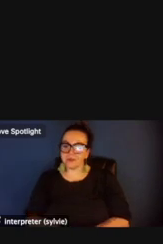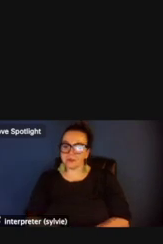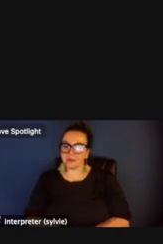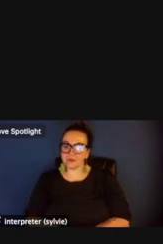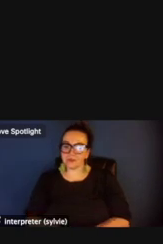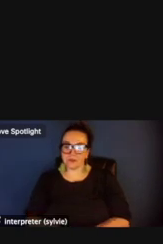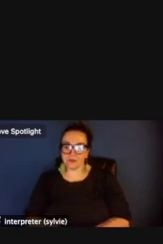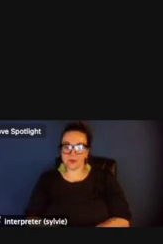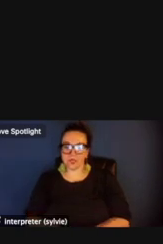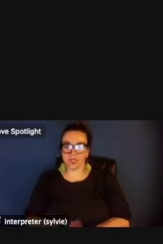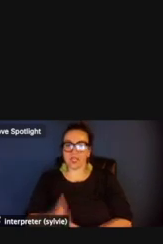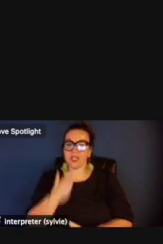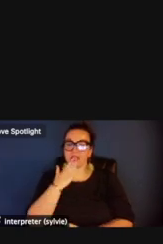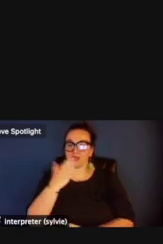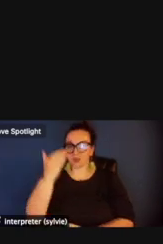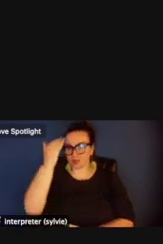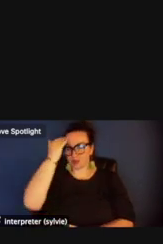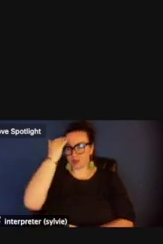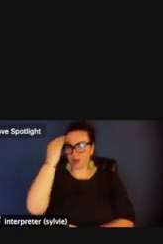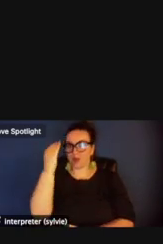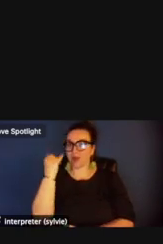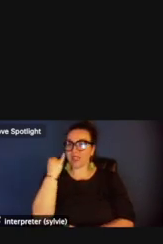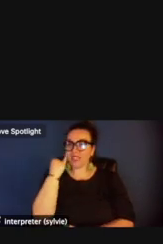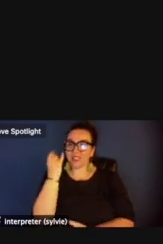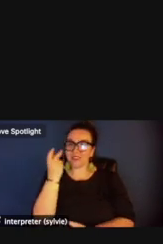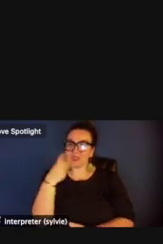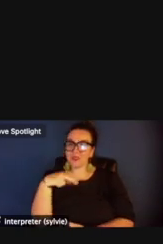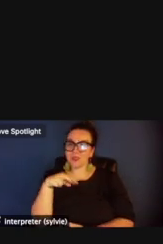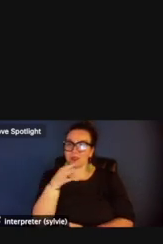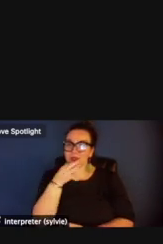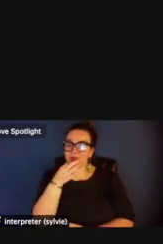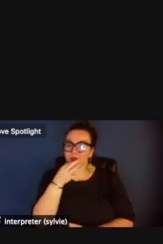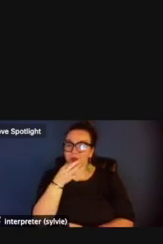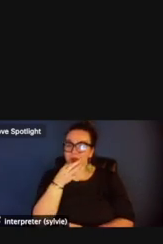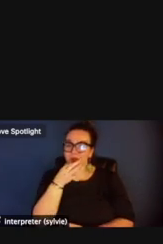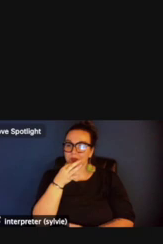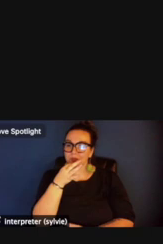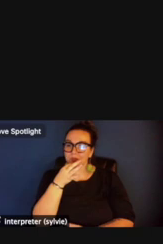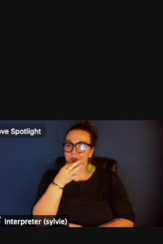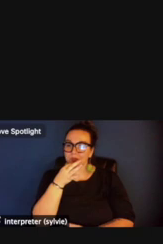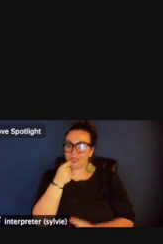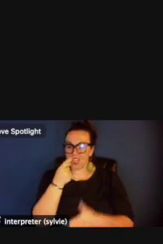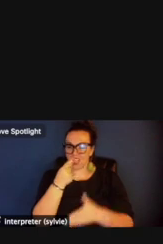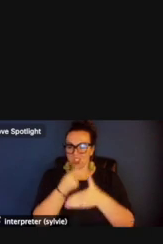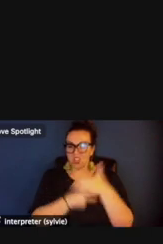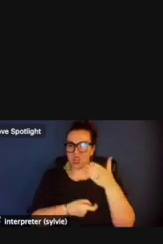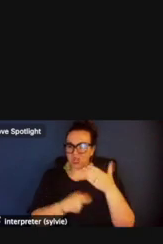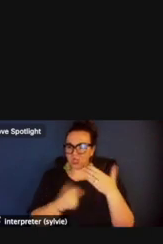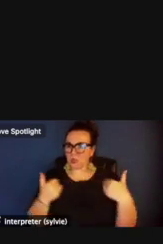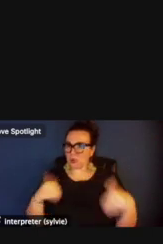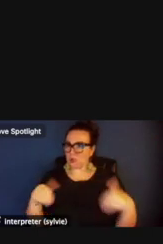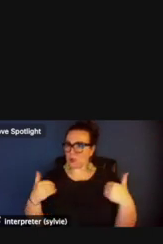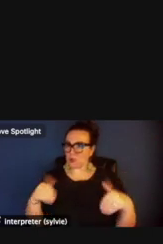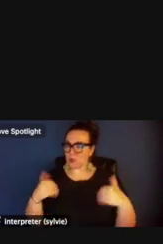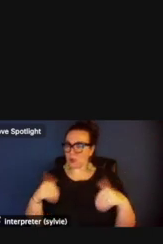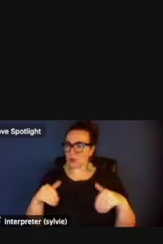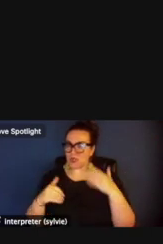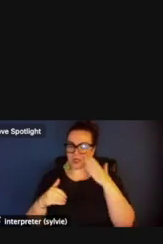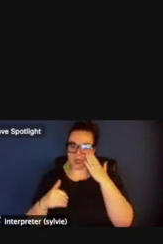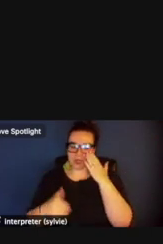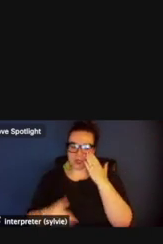to know, though, that if we're going to travel anytime soon, it's going to cost us, right? You just have to know. It helps when you know that going